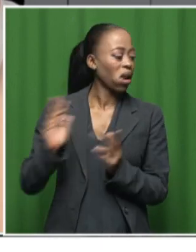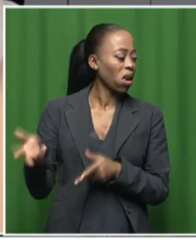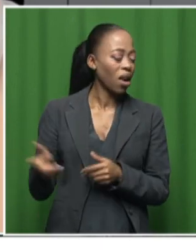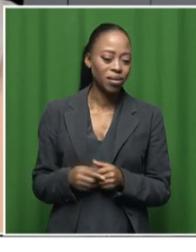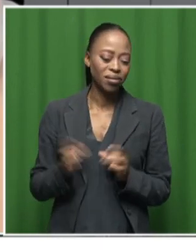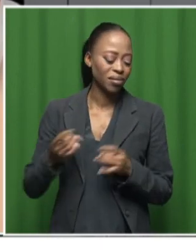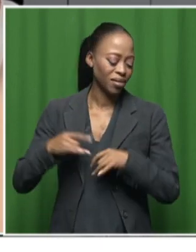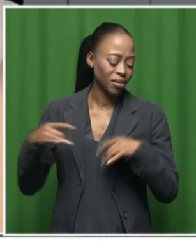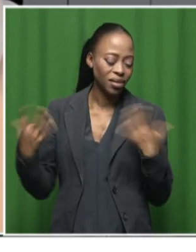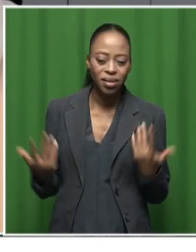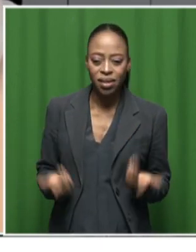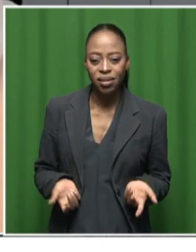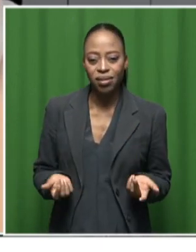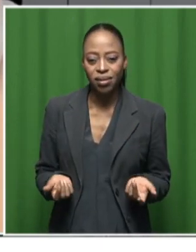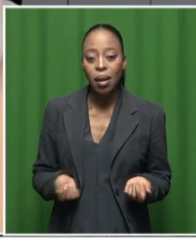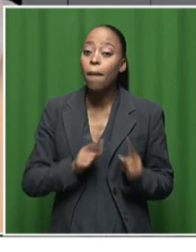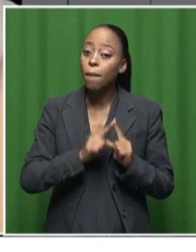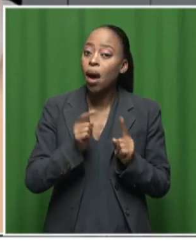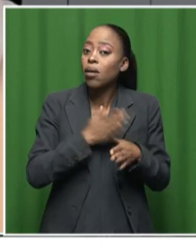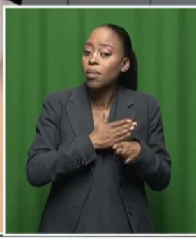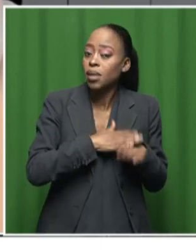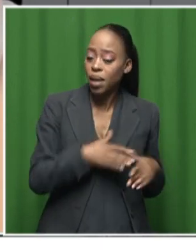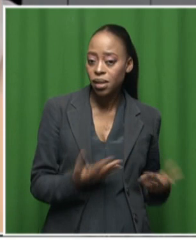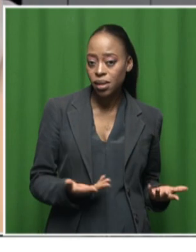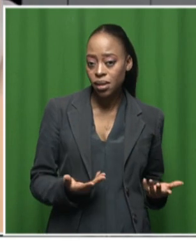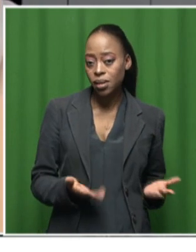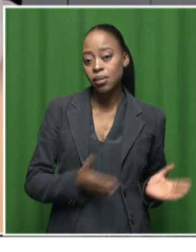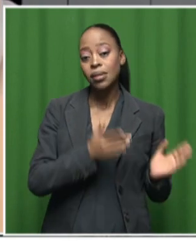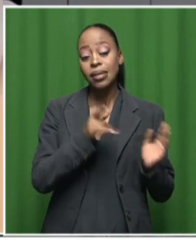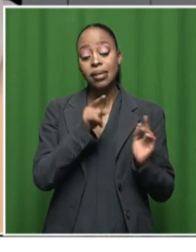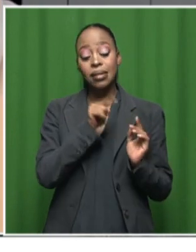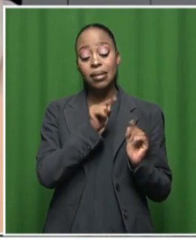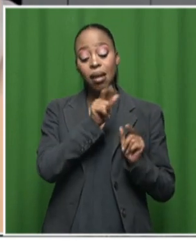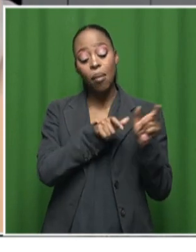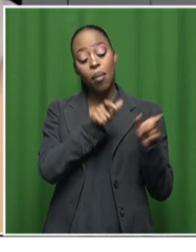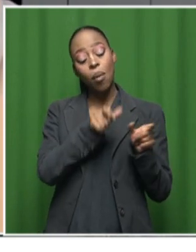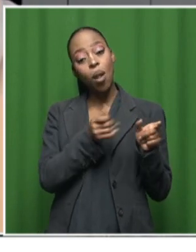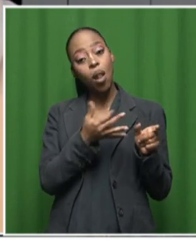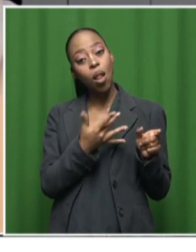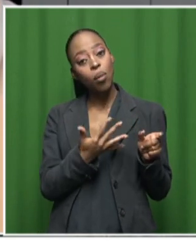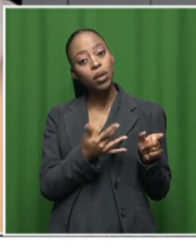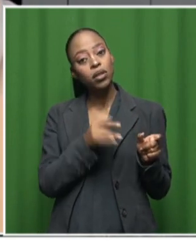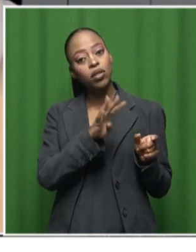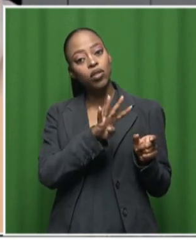sort of said, well, I've given up. That's the end of that, and that number sits at